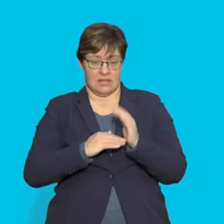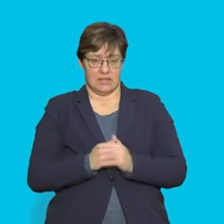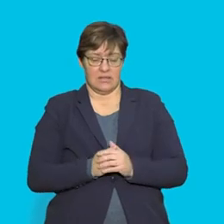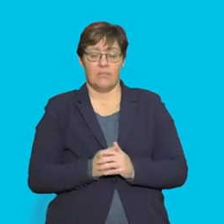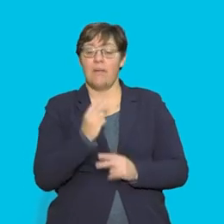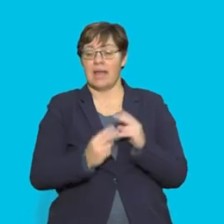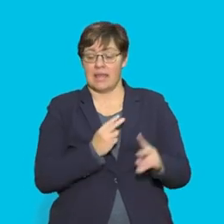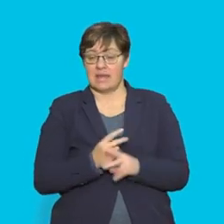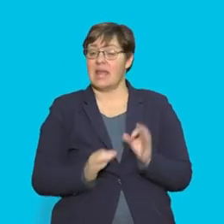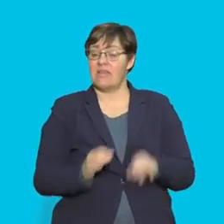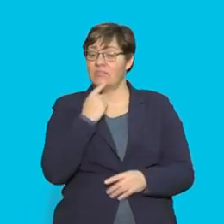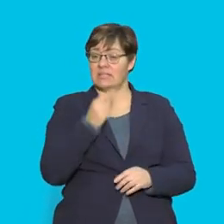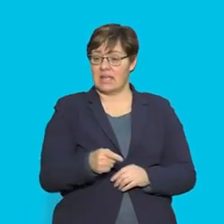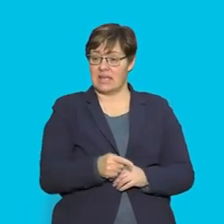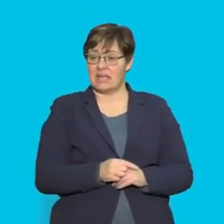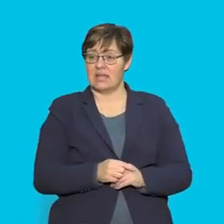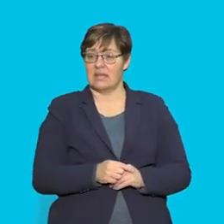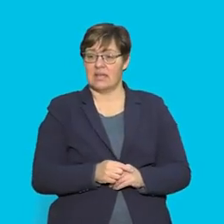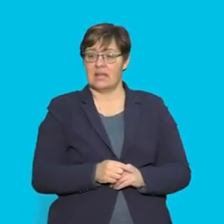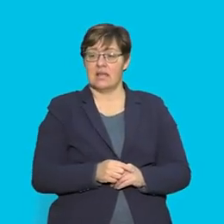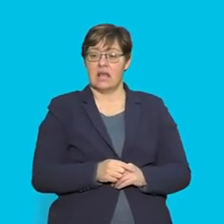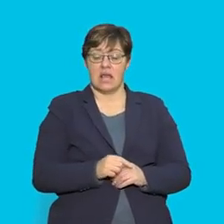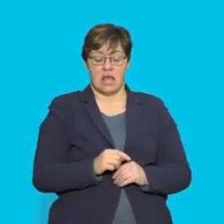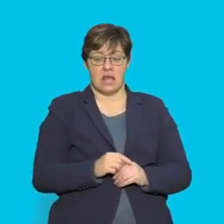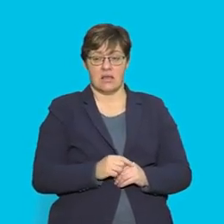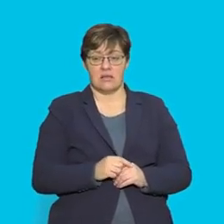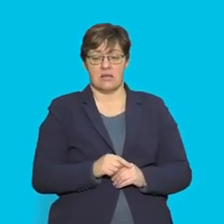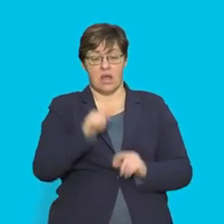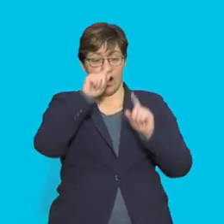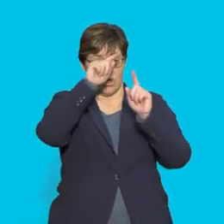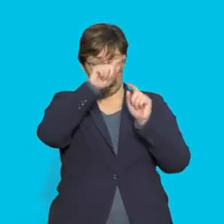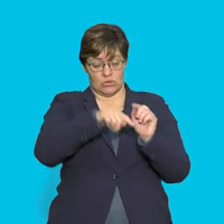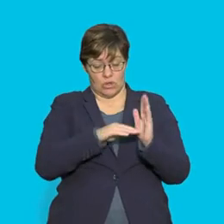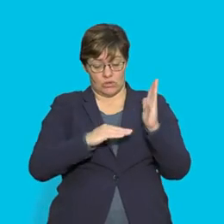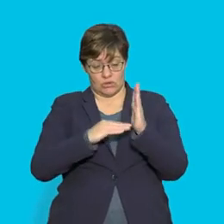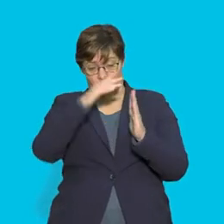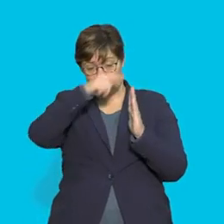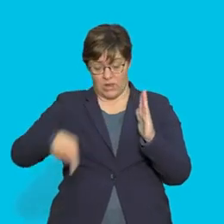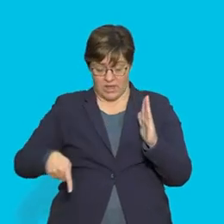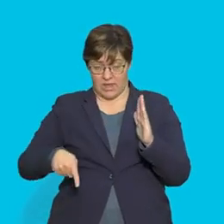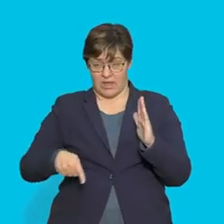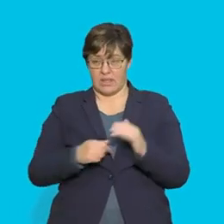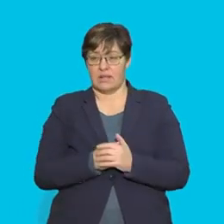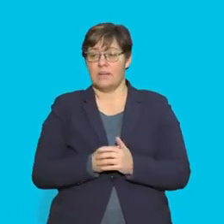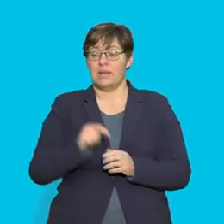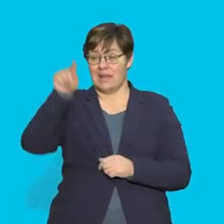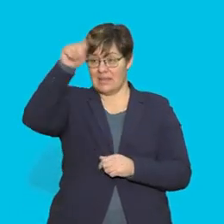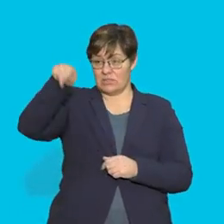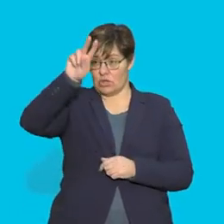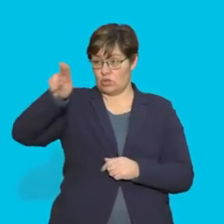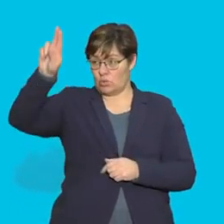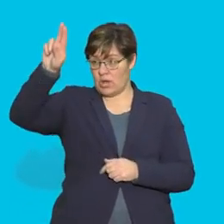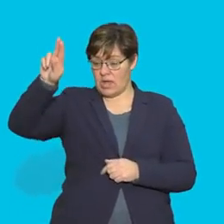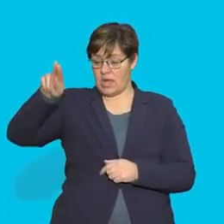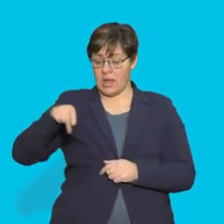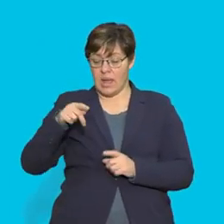angle. Let me repeat. If I say this squared is the same as this one here